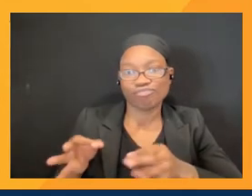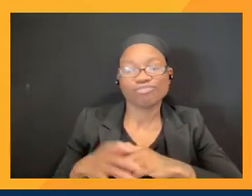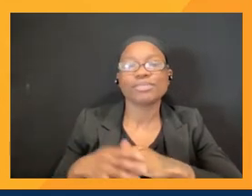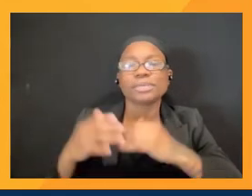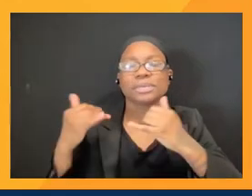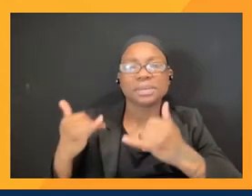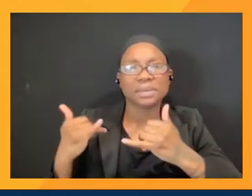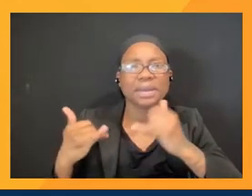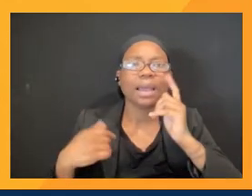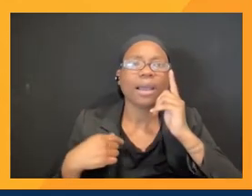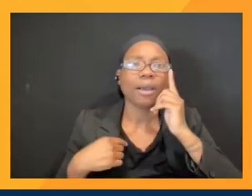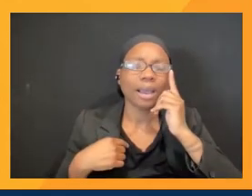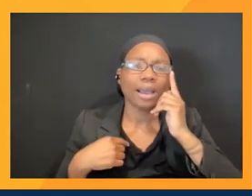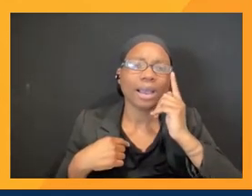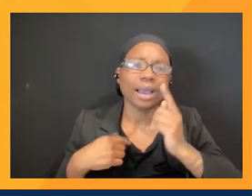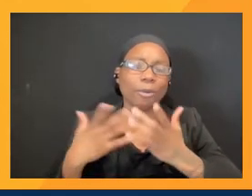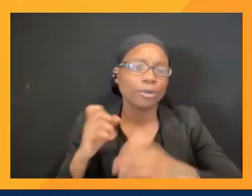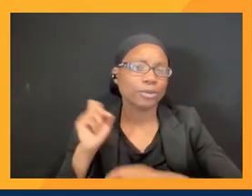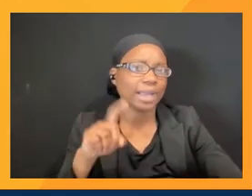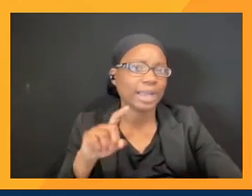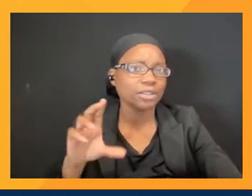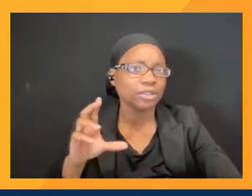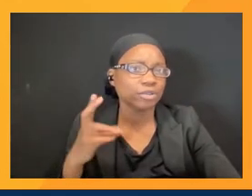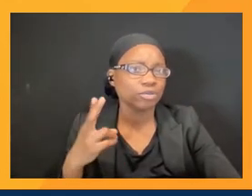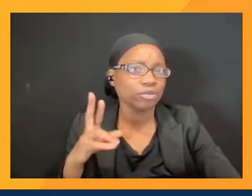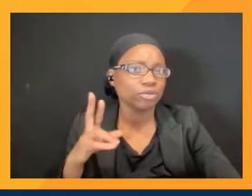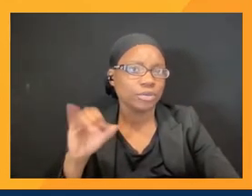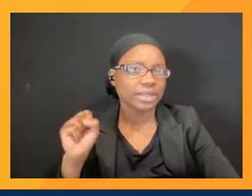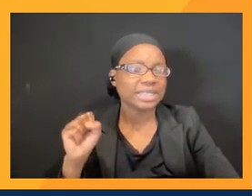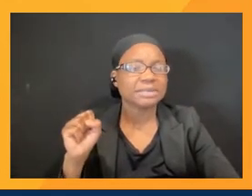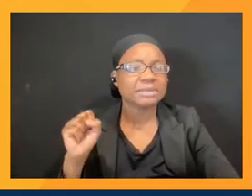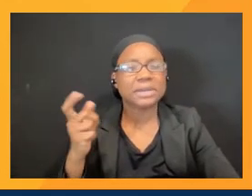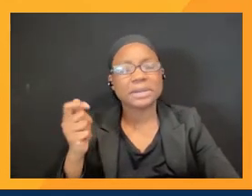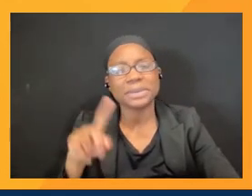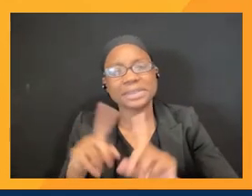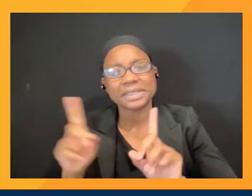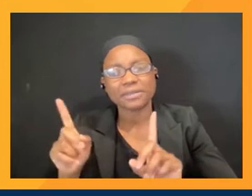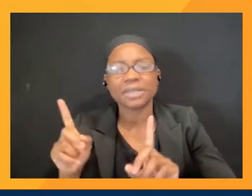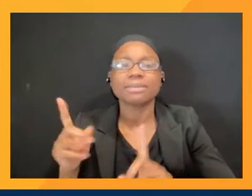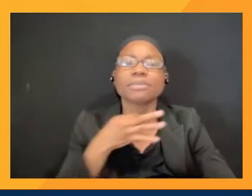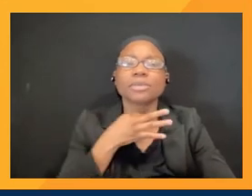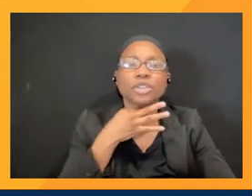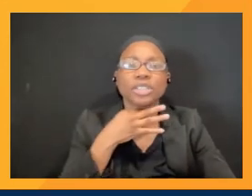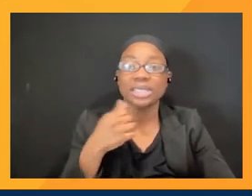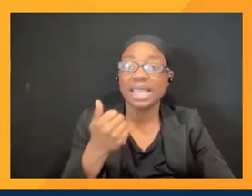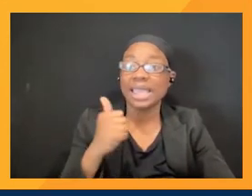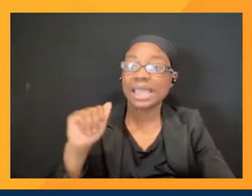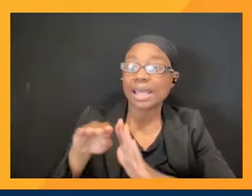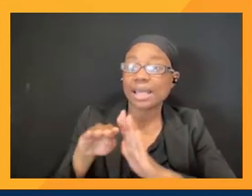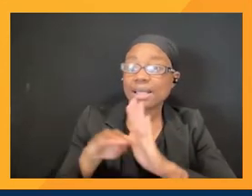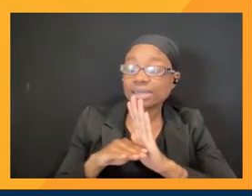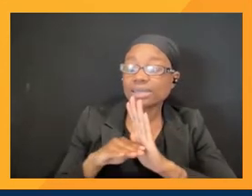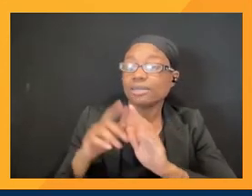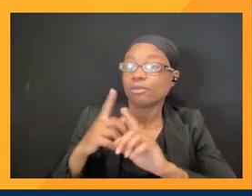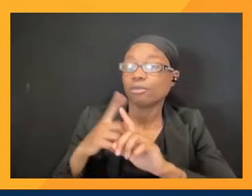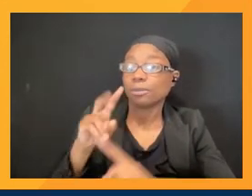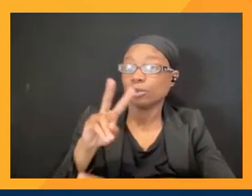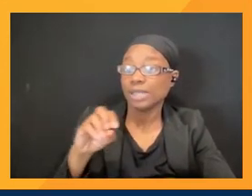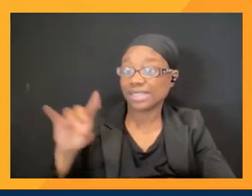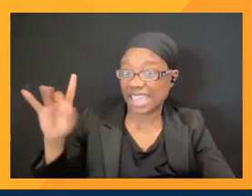been through this and we're still in this pandemic, we are really relying on the people who